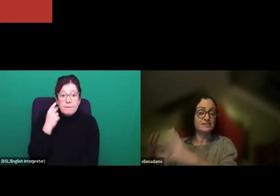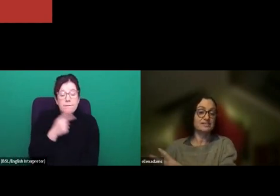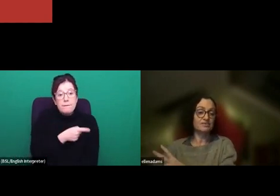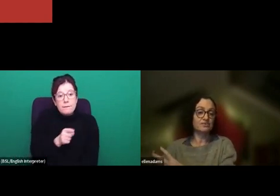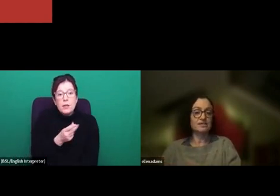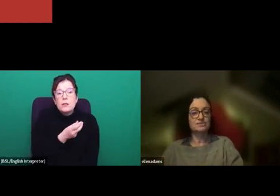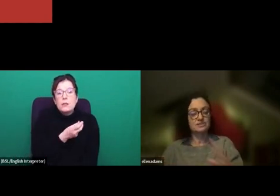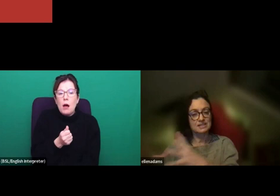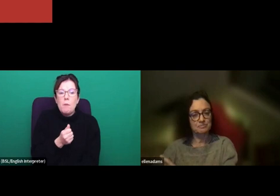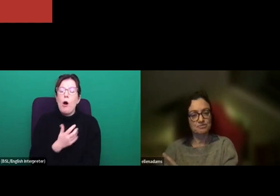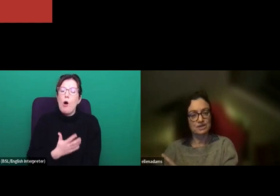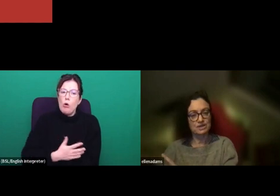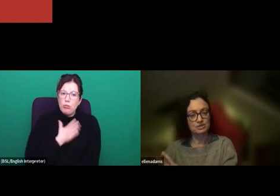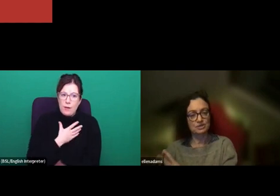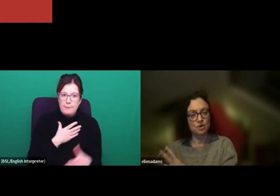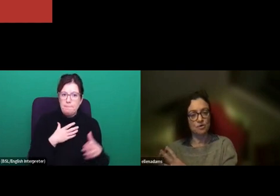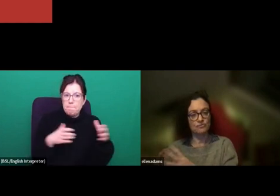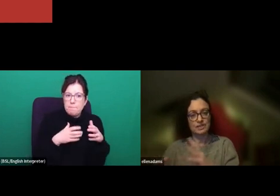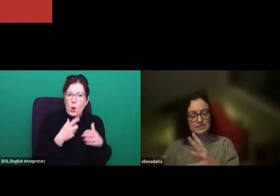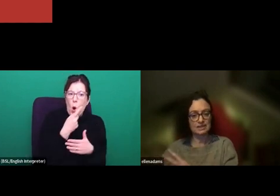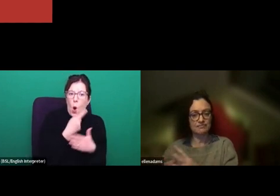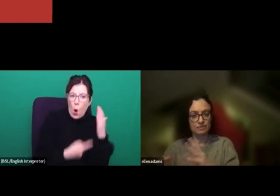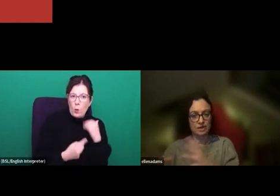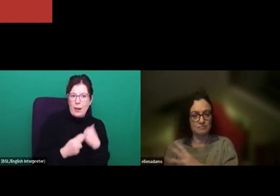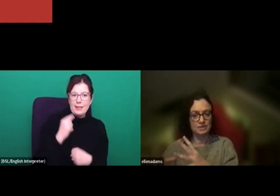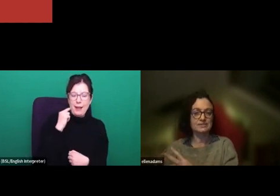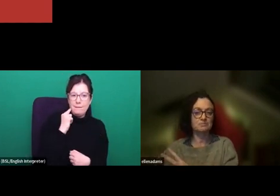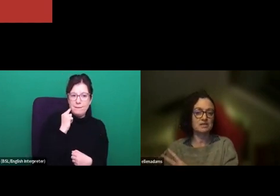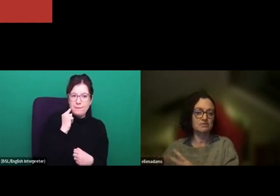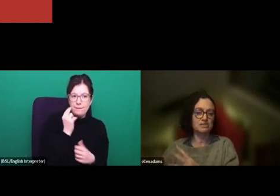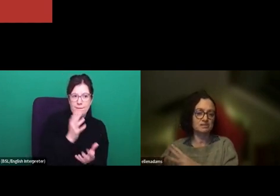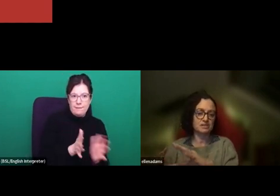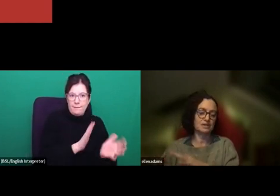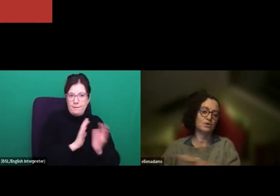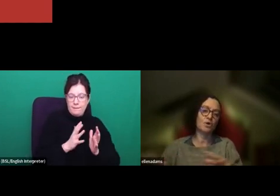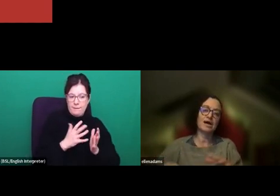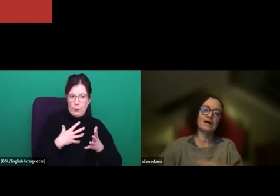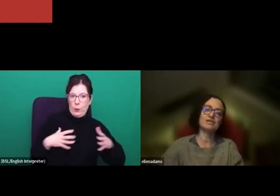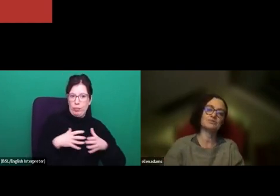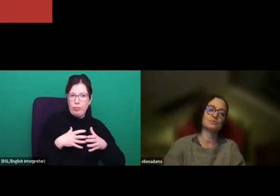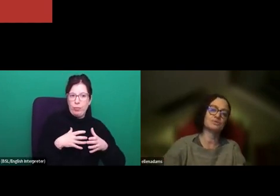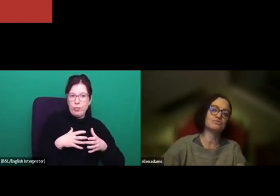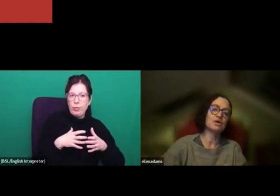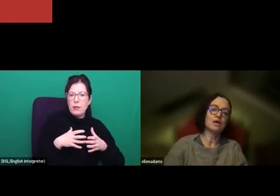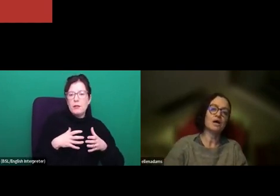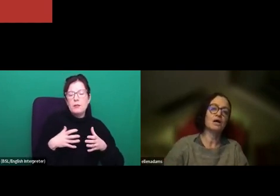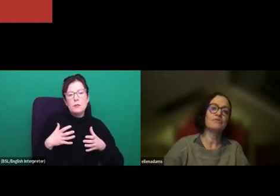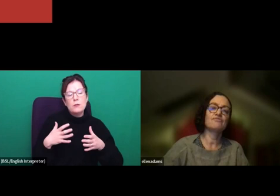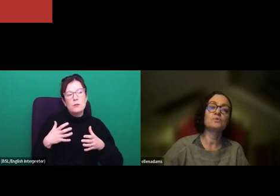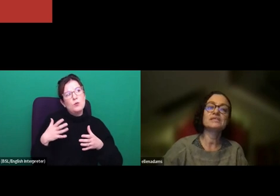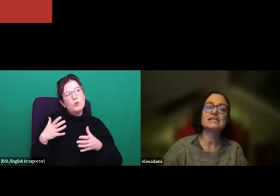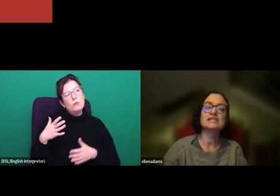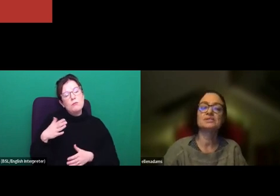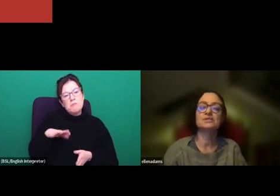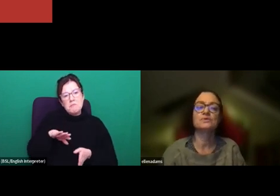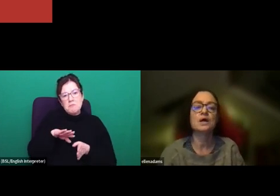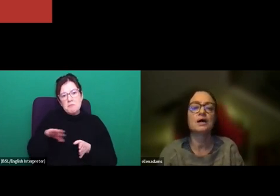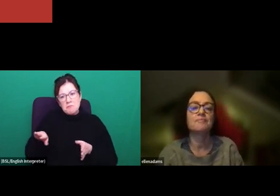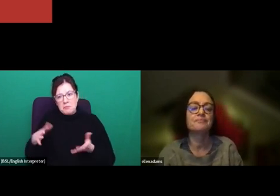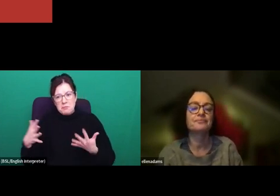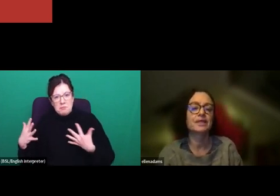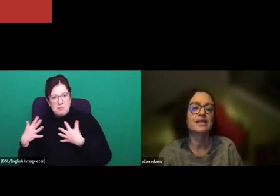prefer the segregation, the separation of the deaf experience, and not have it sort of folded